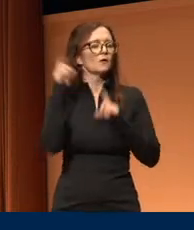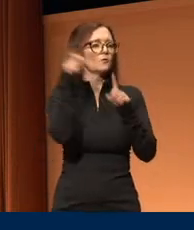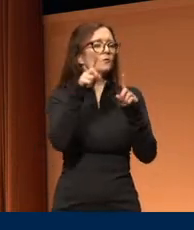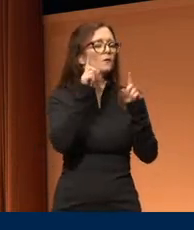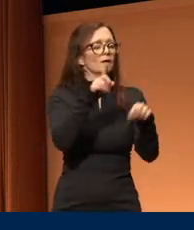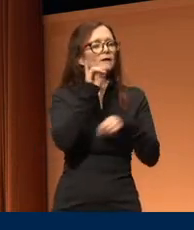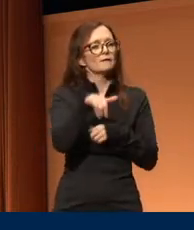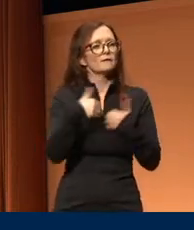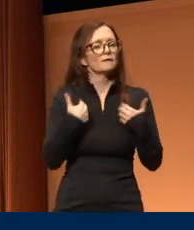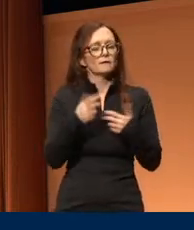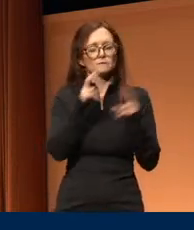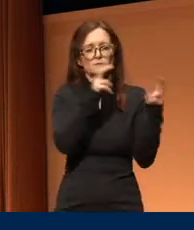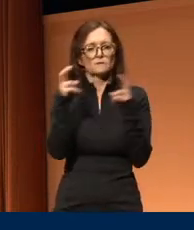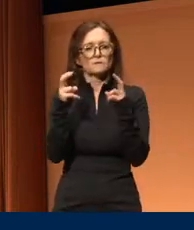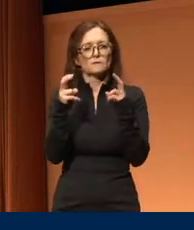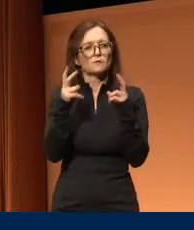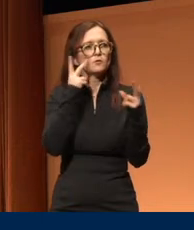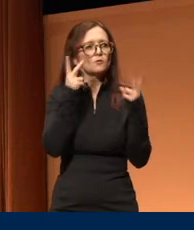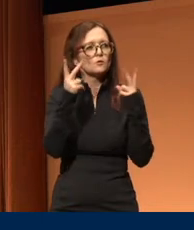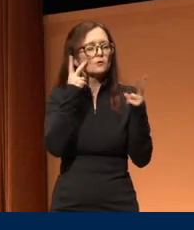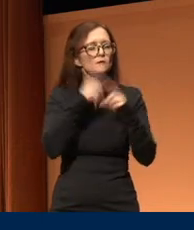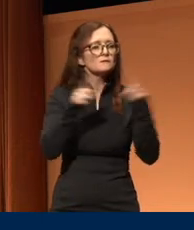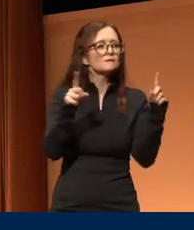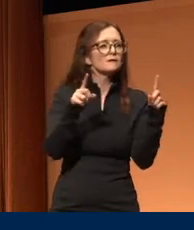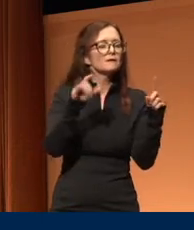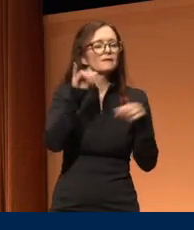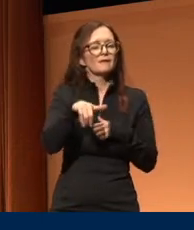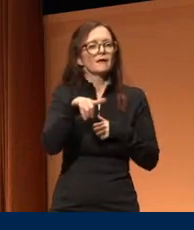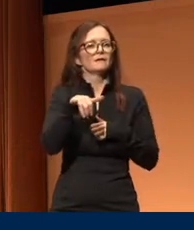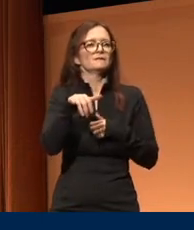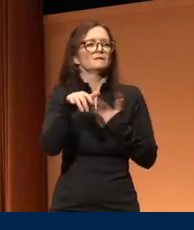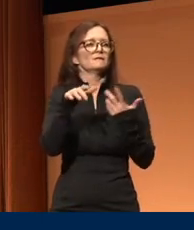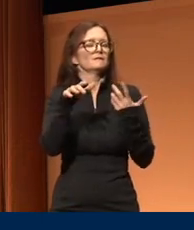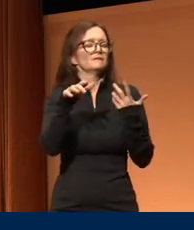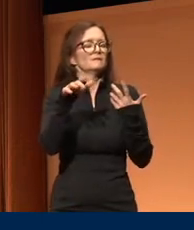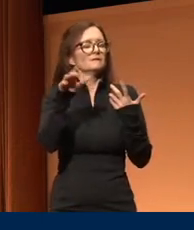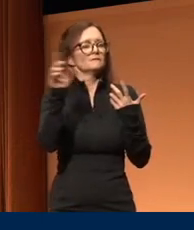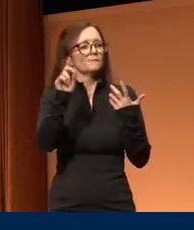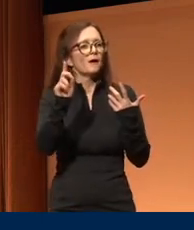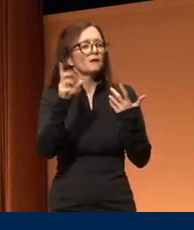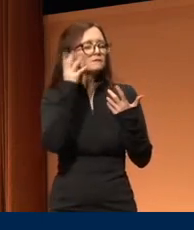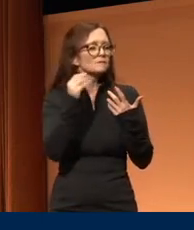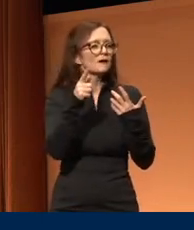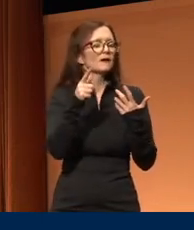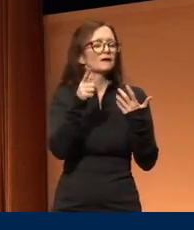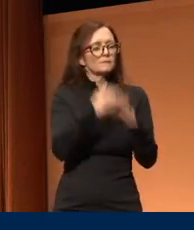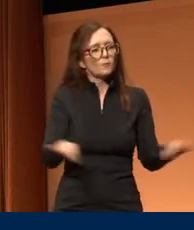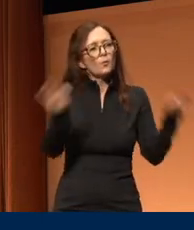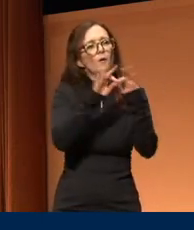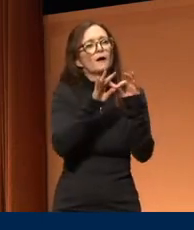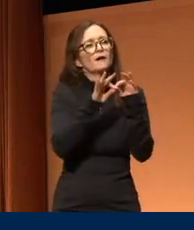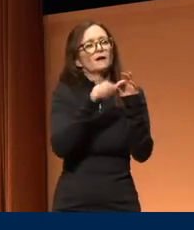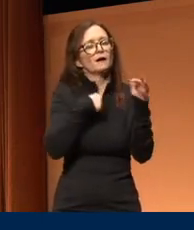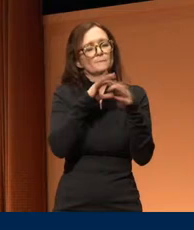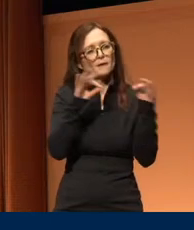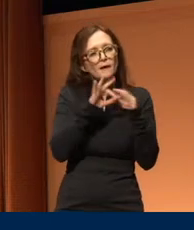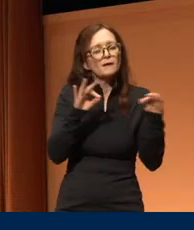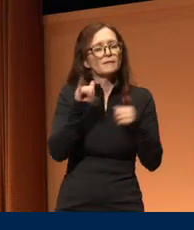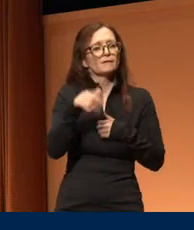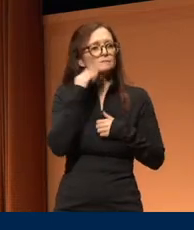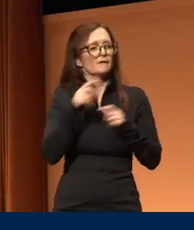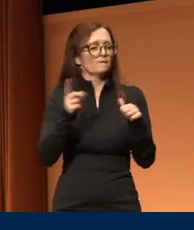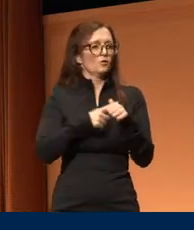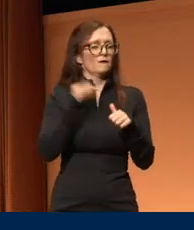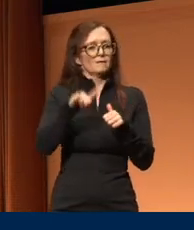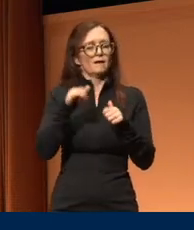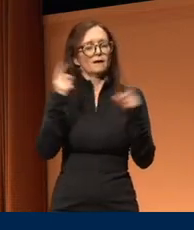near Paris titled Locating the Democratic Experience. I think it's important that I mention this experience first because of the contrast it